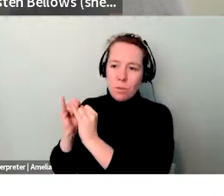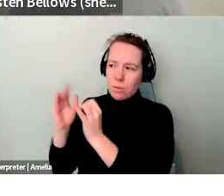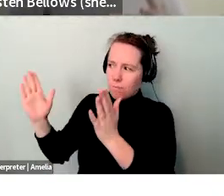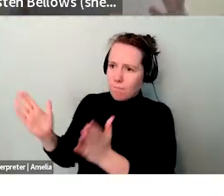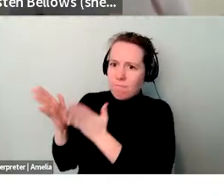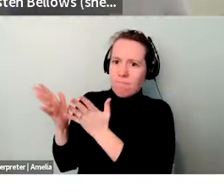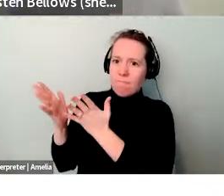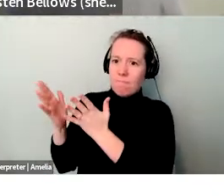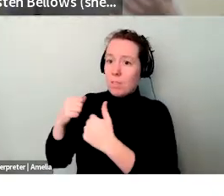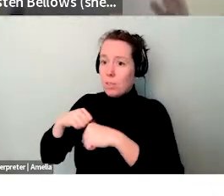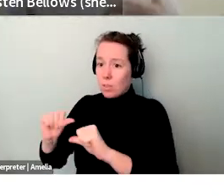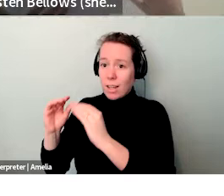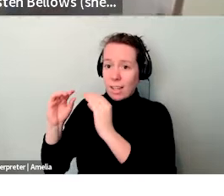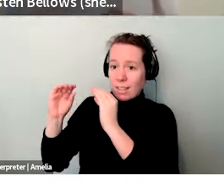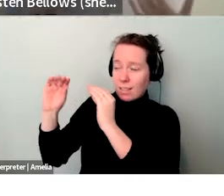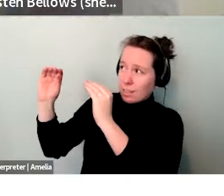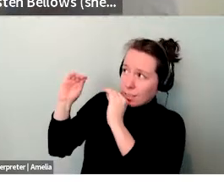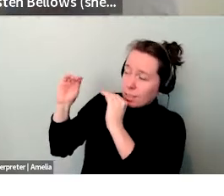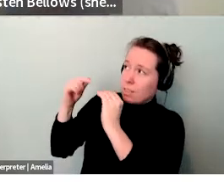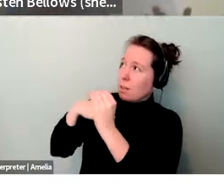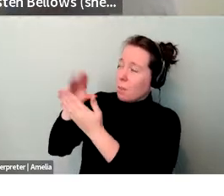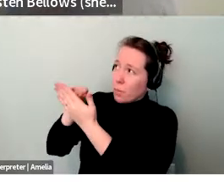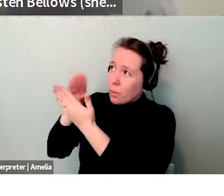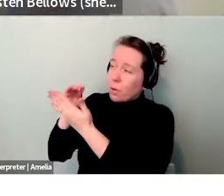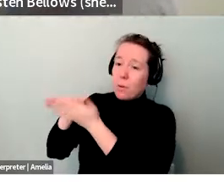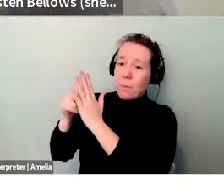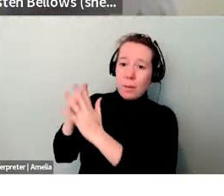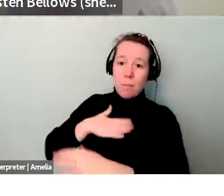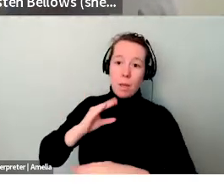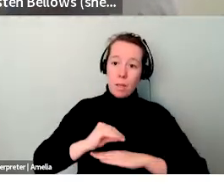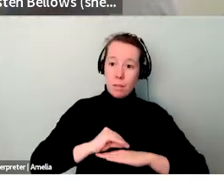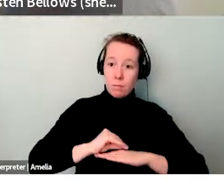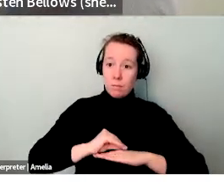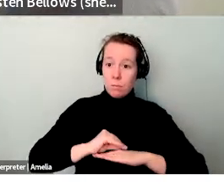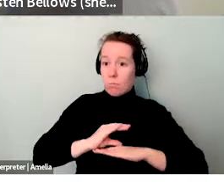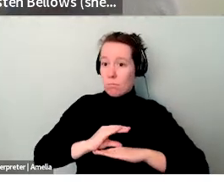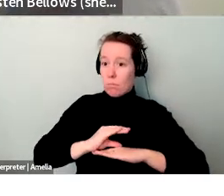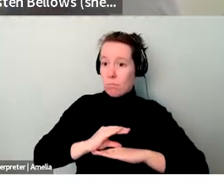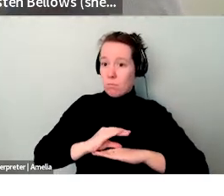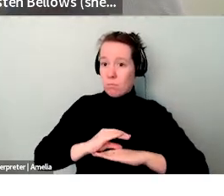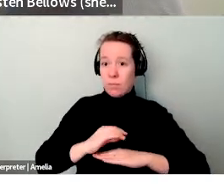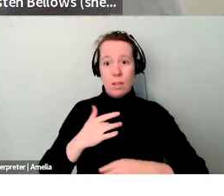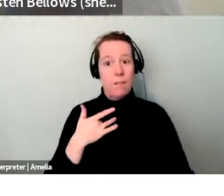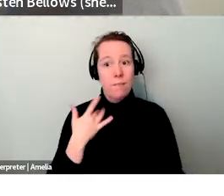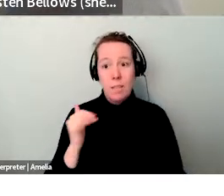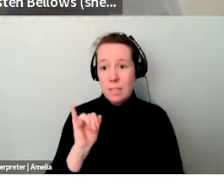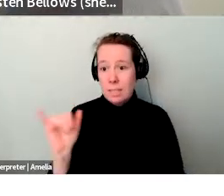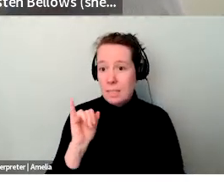just to try and get my confidence up, because I'm also absolutely horrible at selling